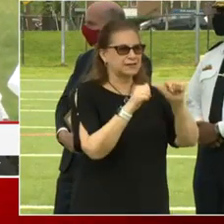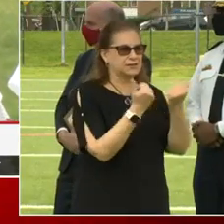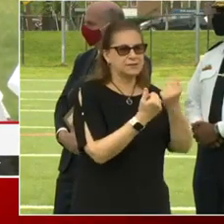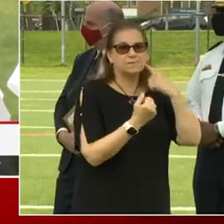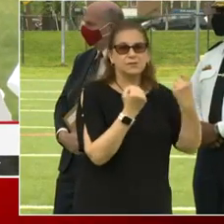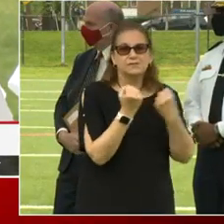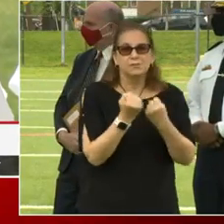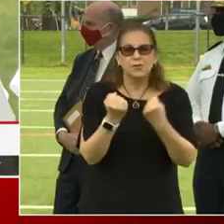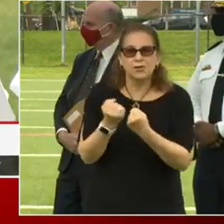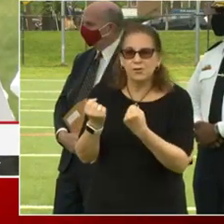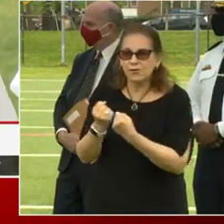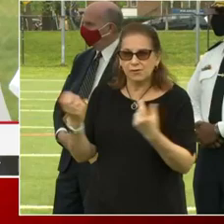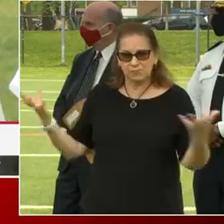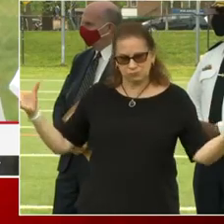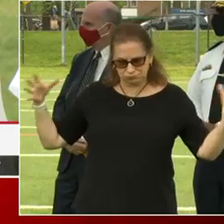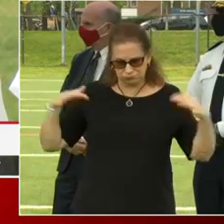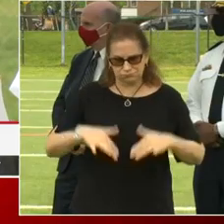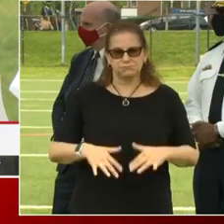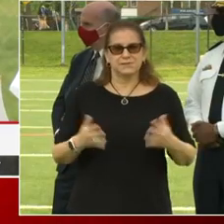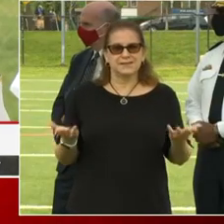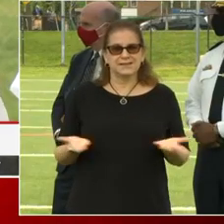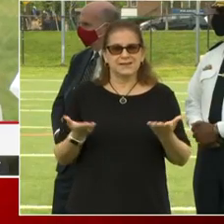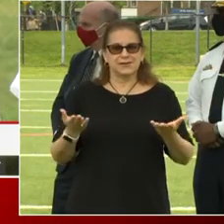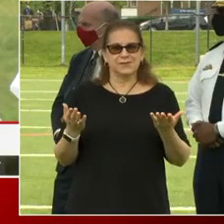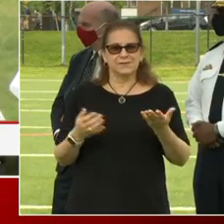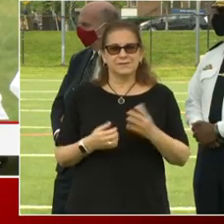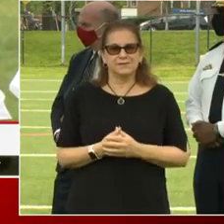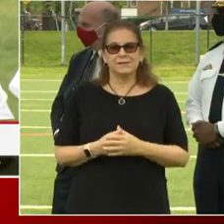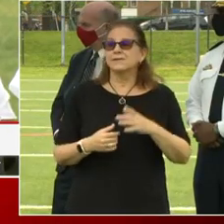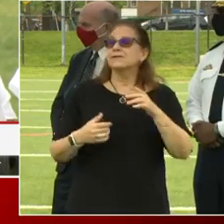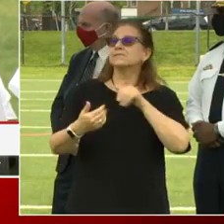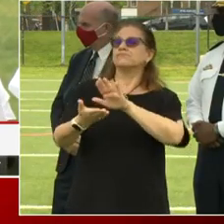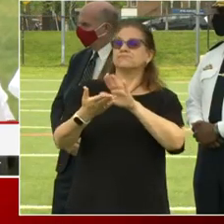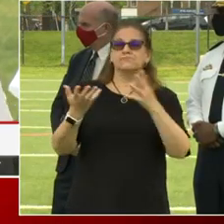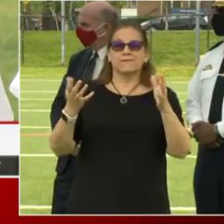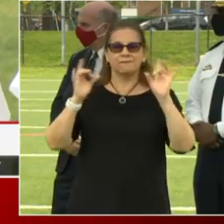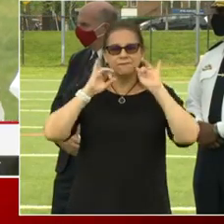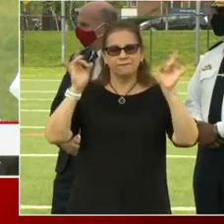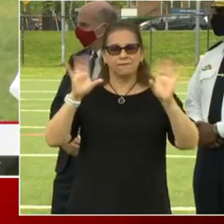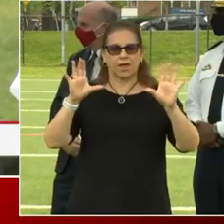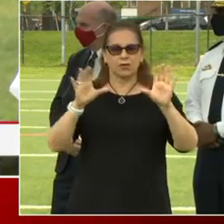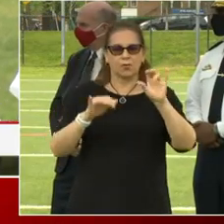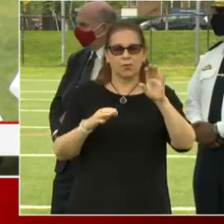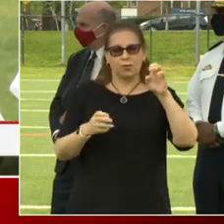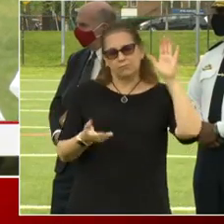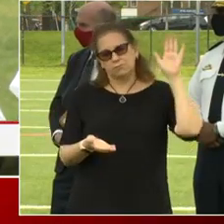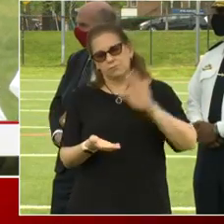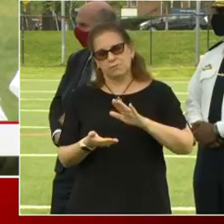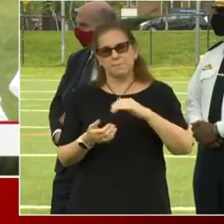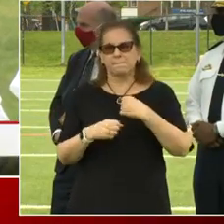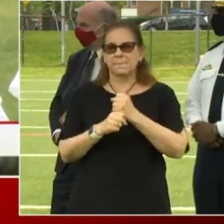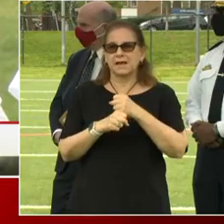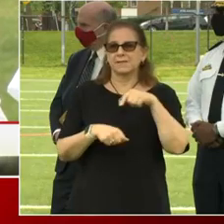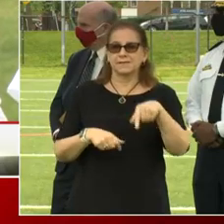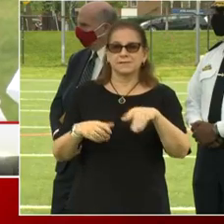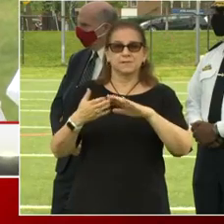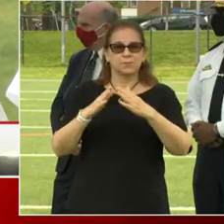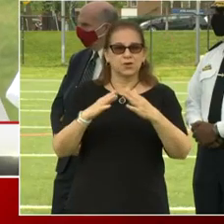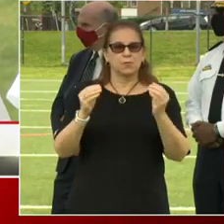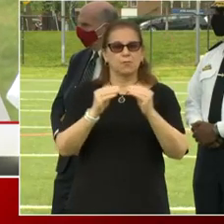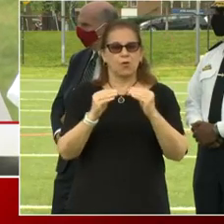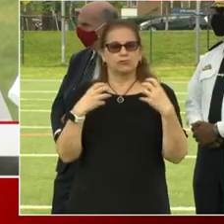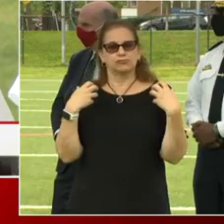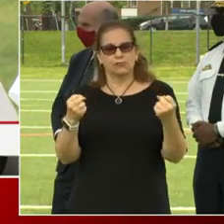to combat violent crime and build safer and stronger neighborhoods. As we prepare to kick off